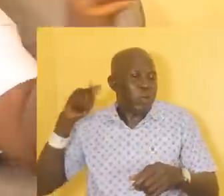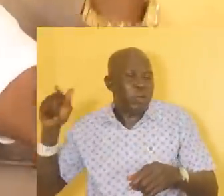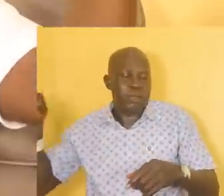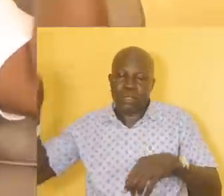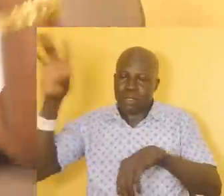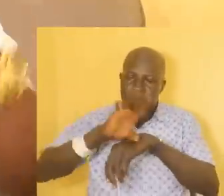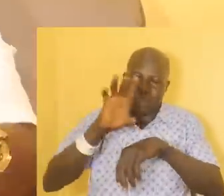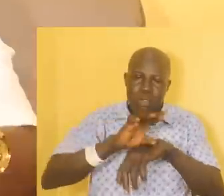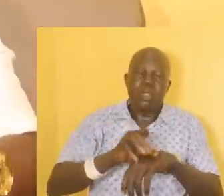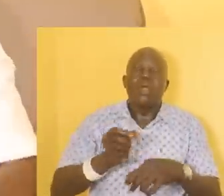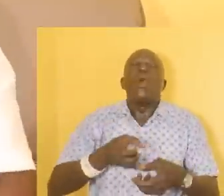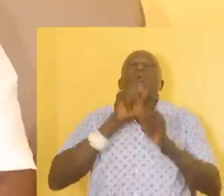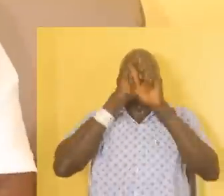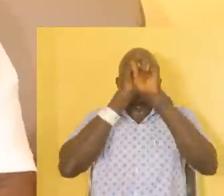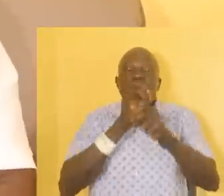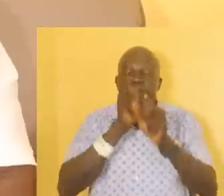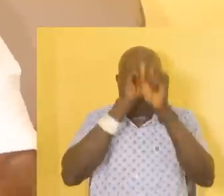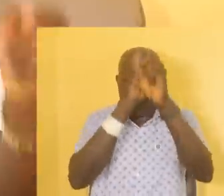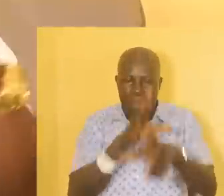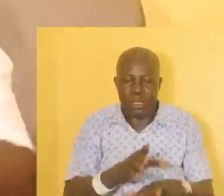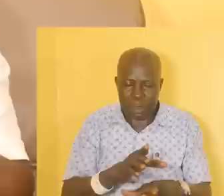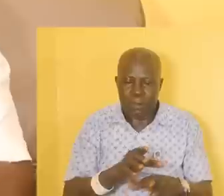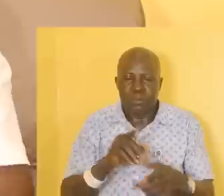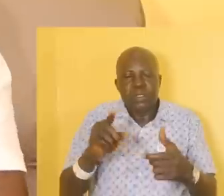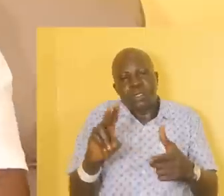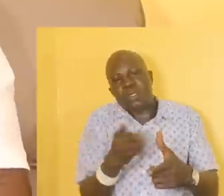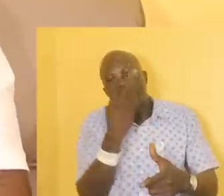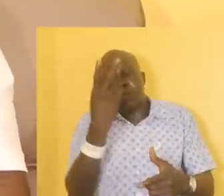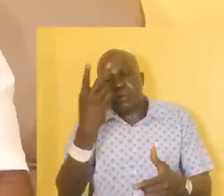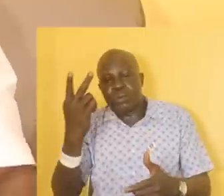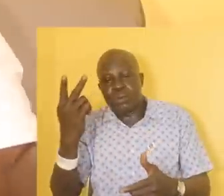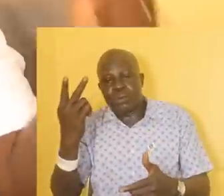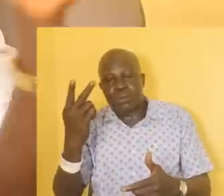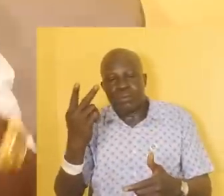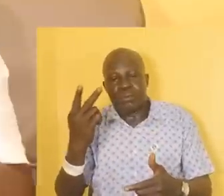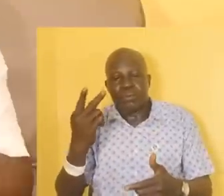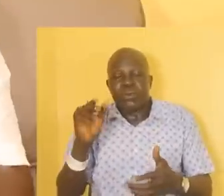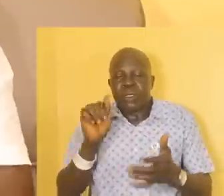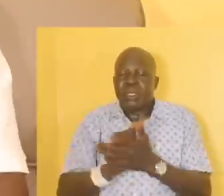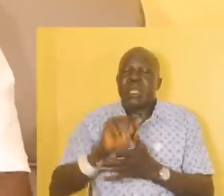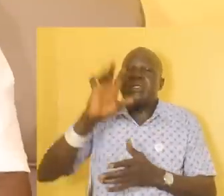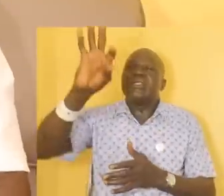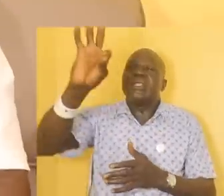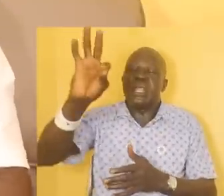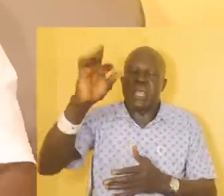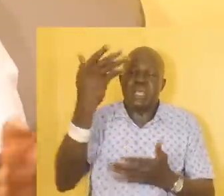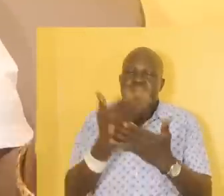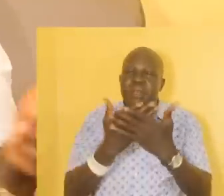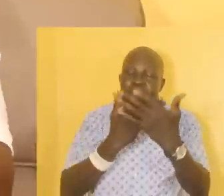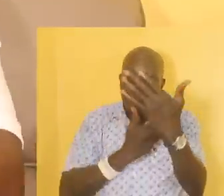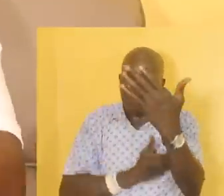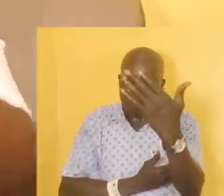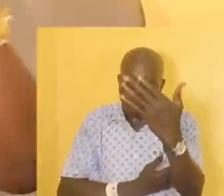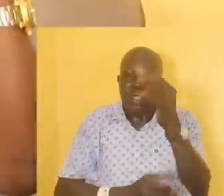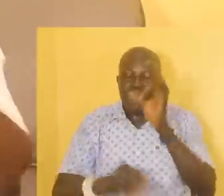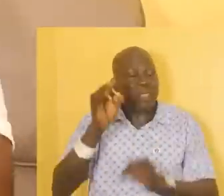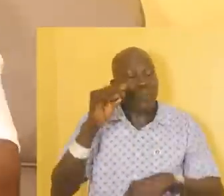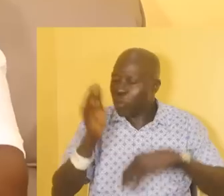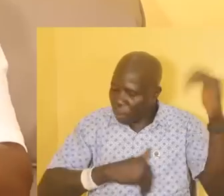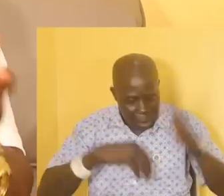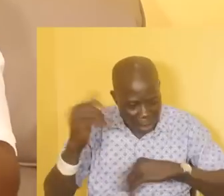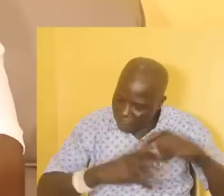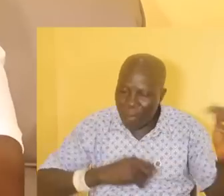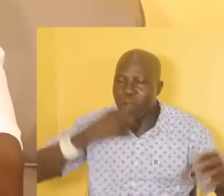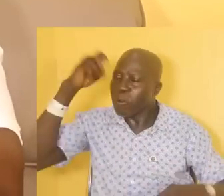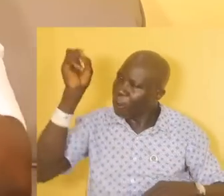want to call Surya? I'll first be blessed. The second blessing. I go mess up by 9 a.m. It's about no, you don't know.